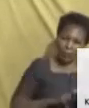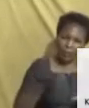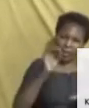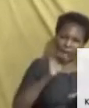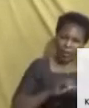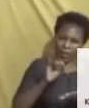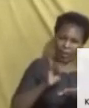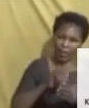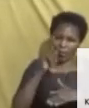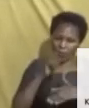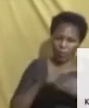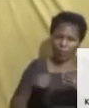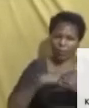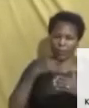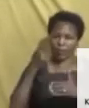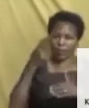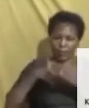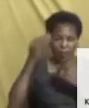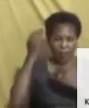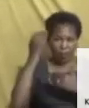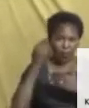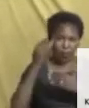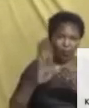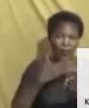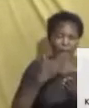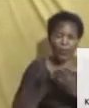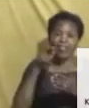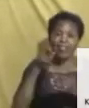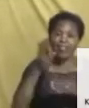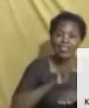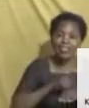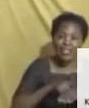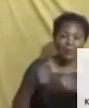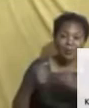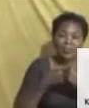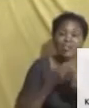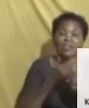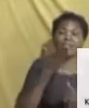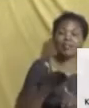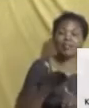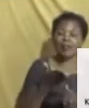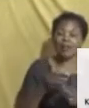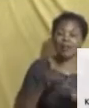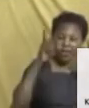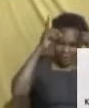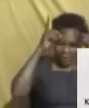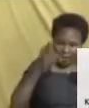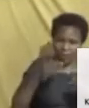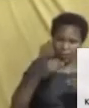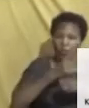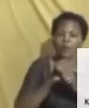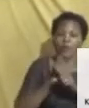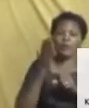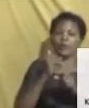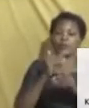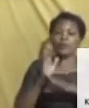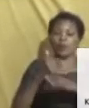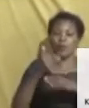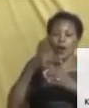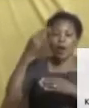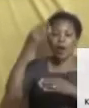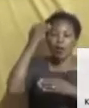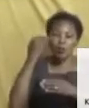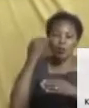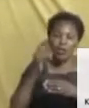Appeal. This time, they have been challenged. A determination has been made by the High Court. Another